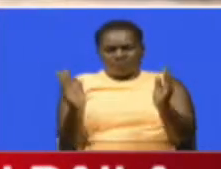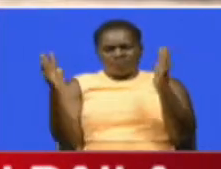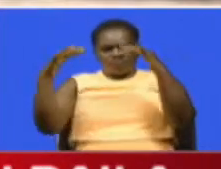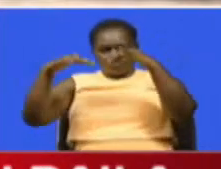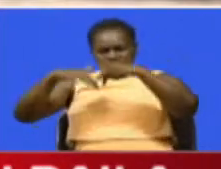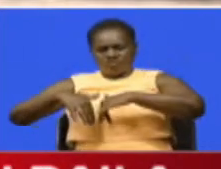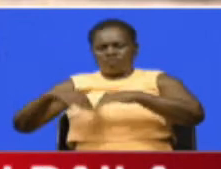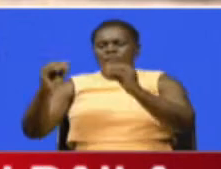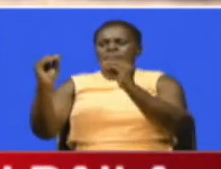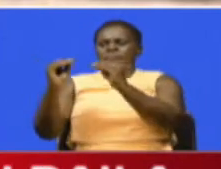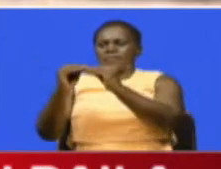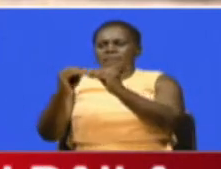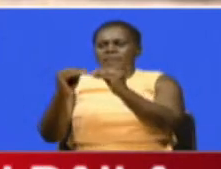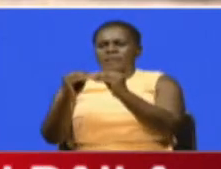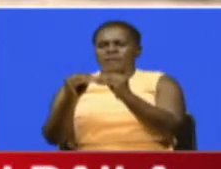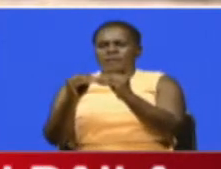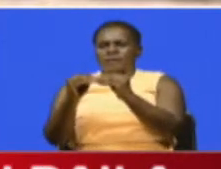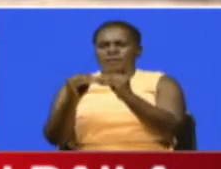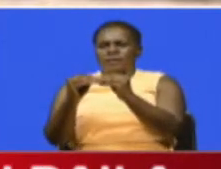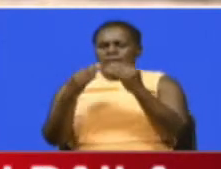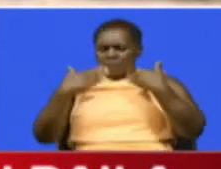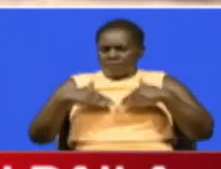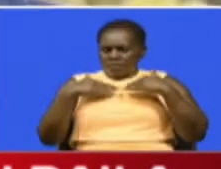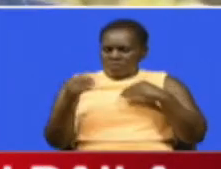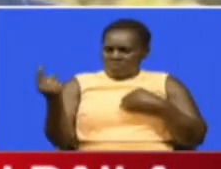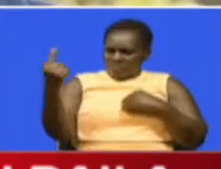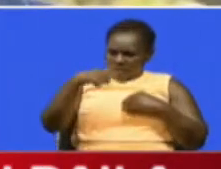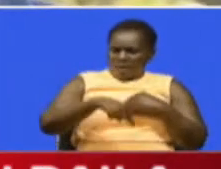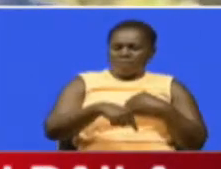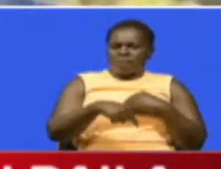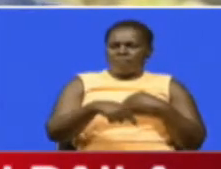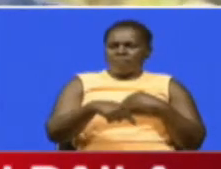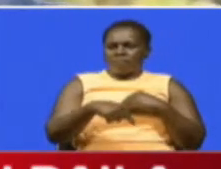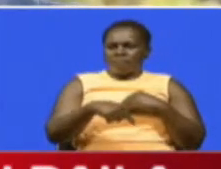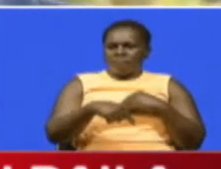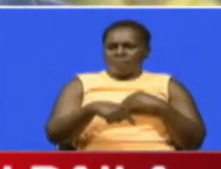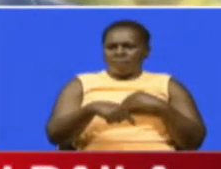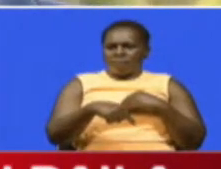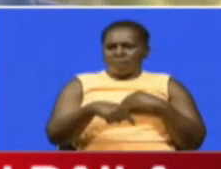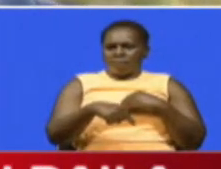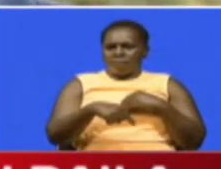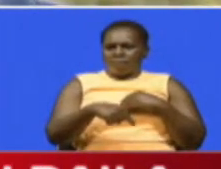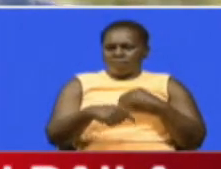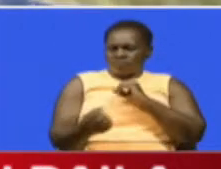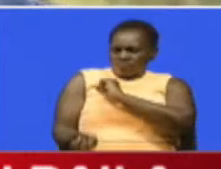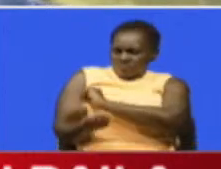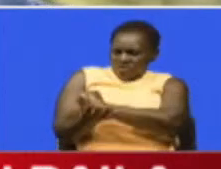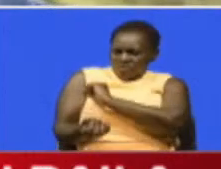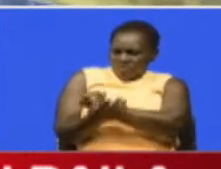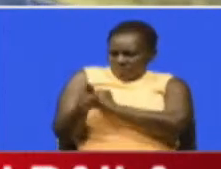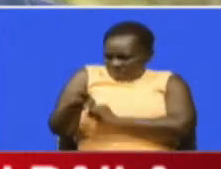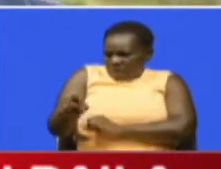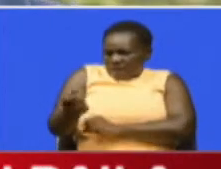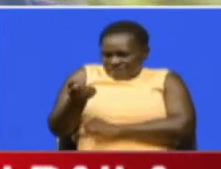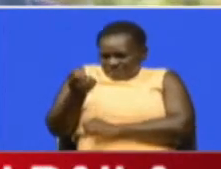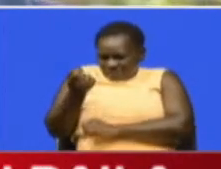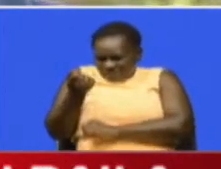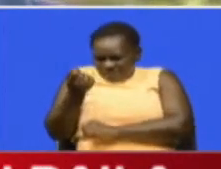meeting so that the people can come and it can be explained to them so that they